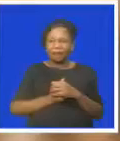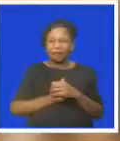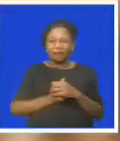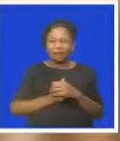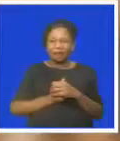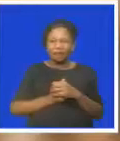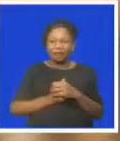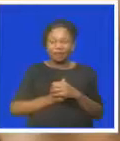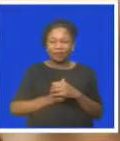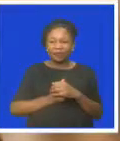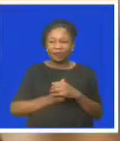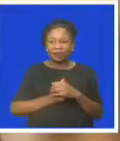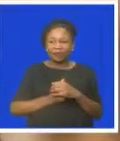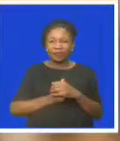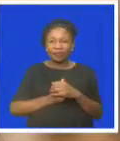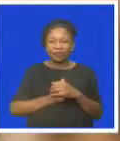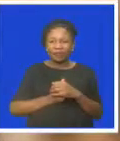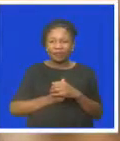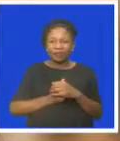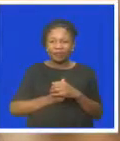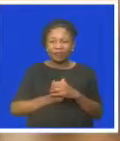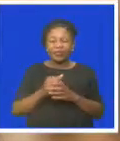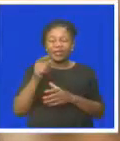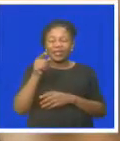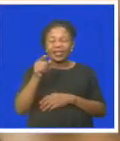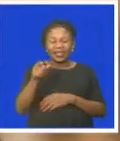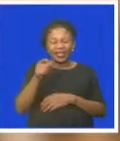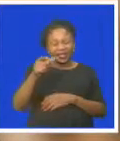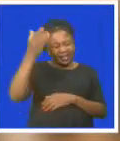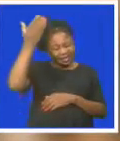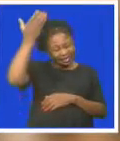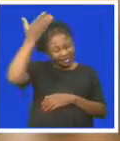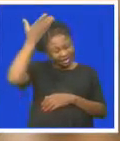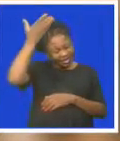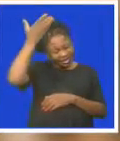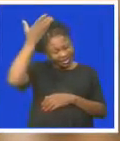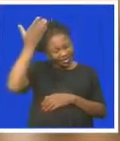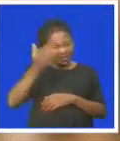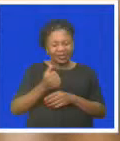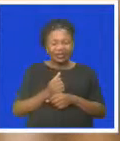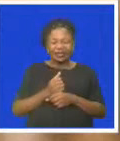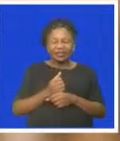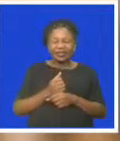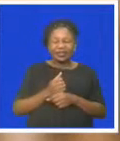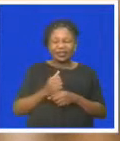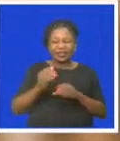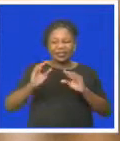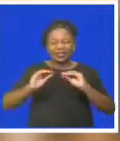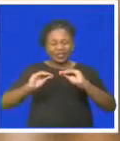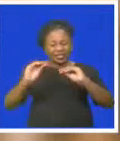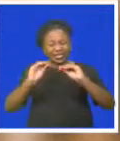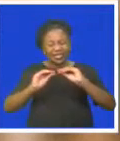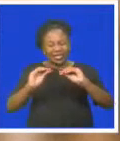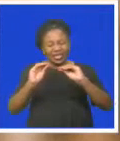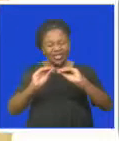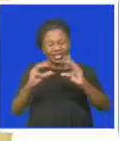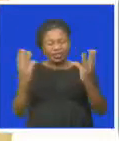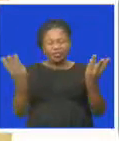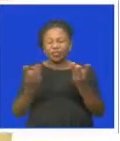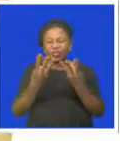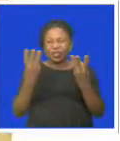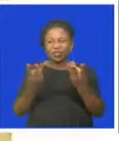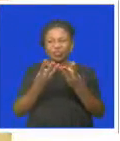us? A nurse teaches people on prevention